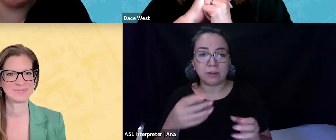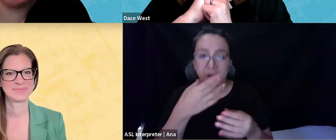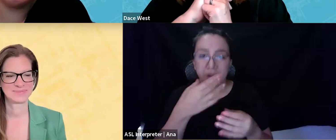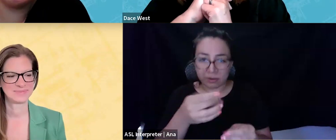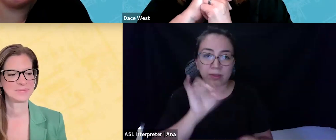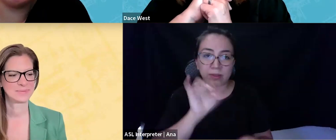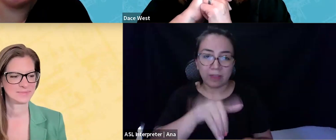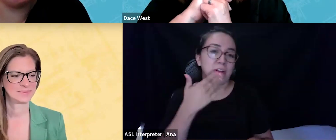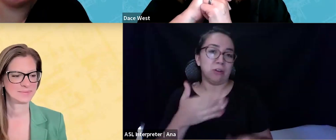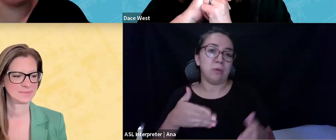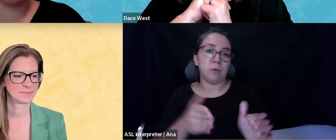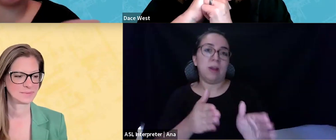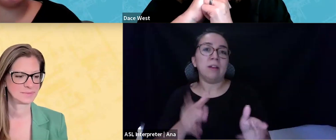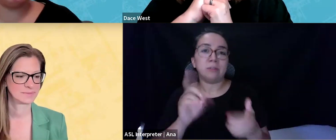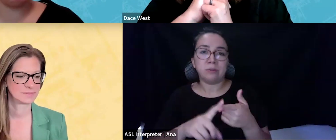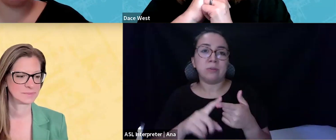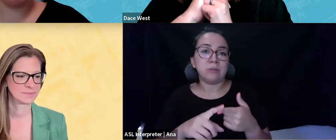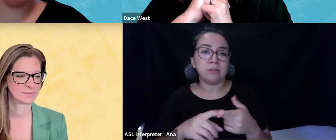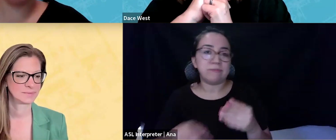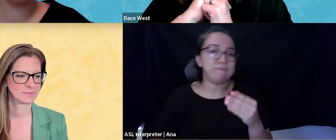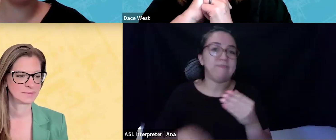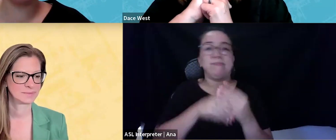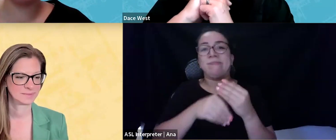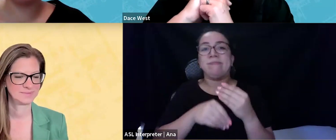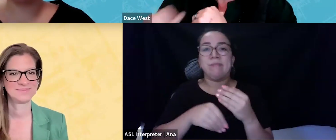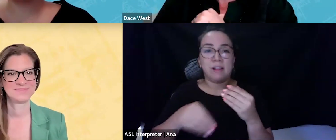a good way to just get a little additional support.